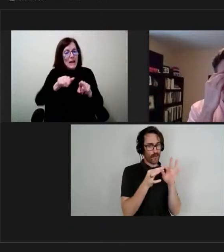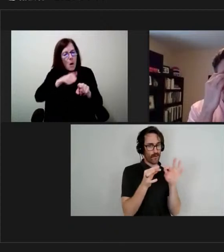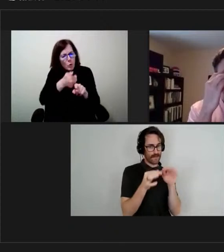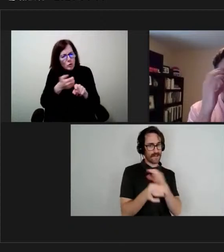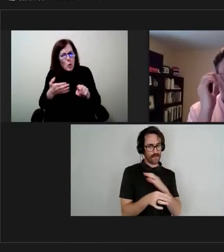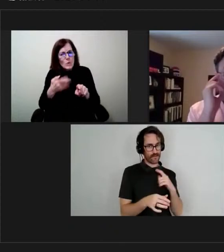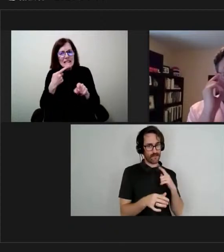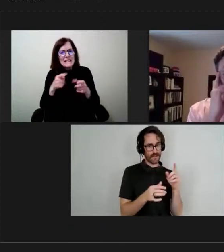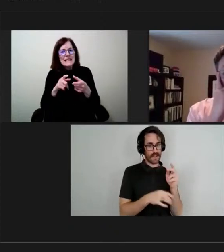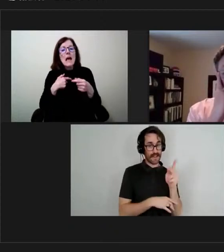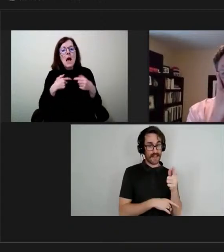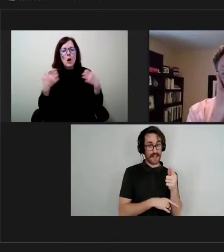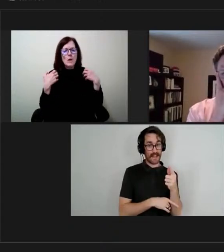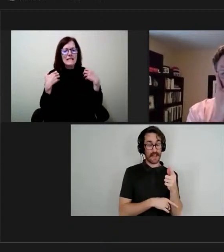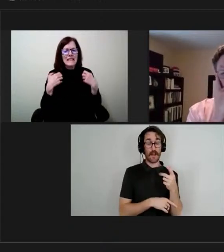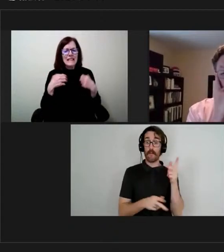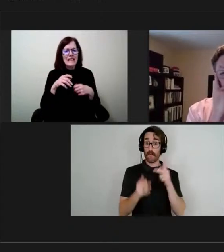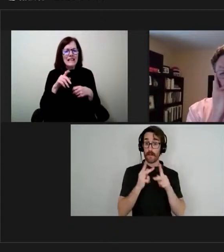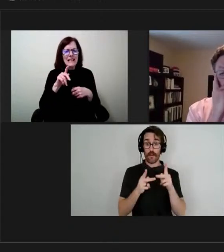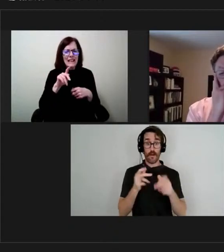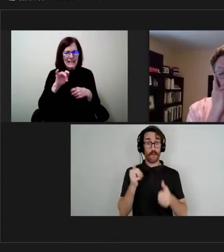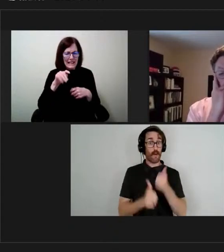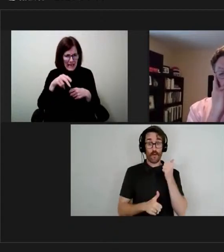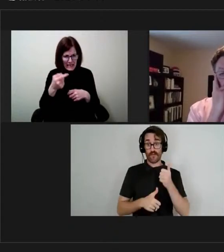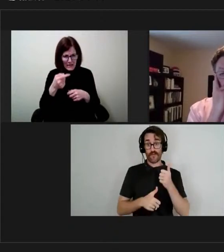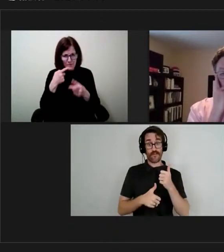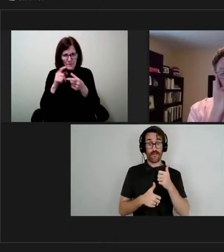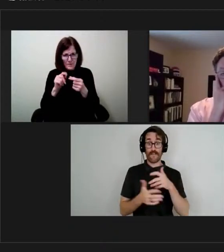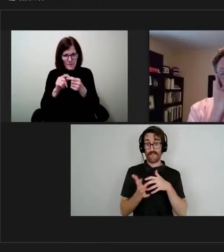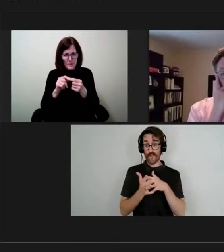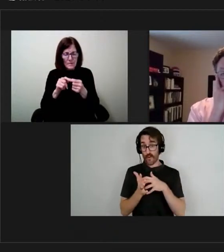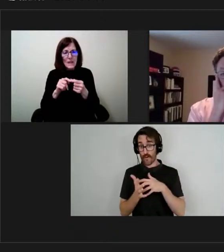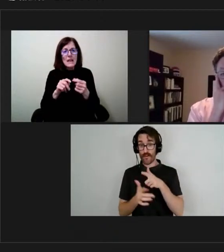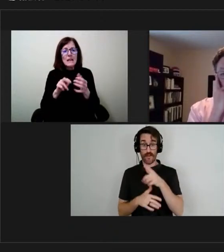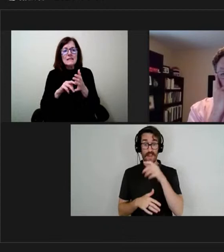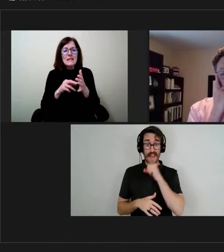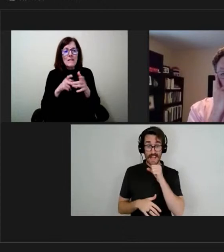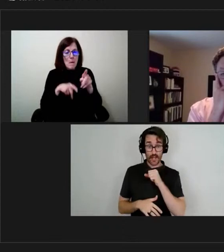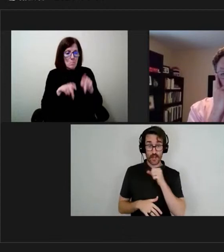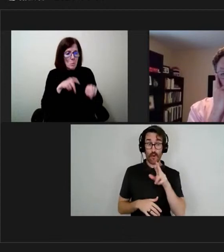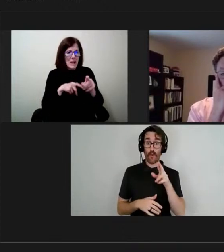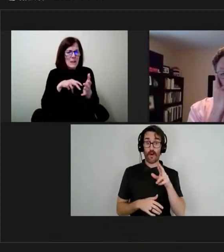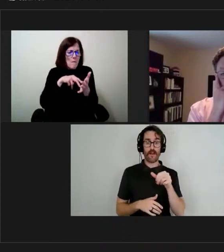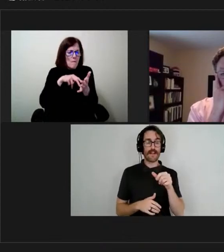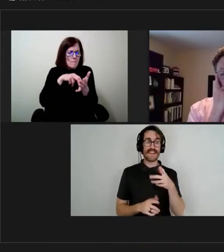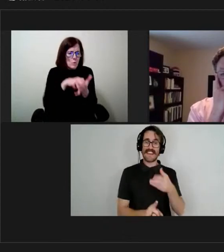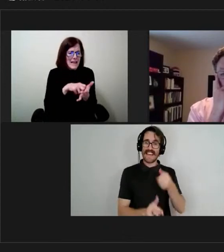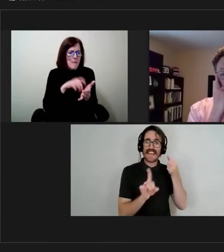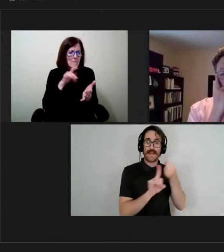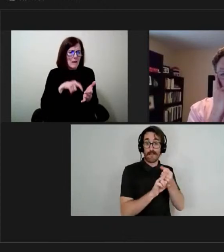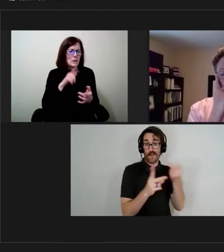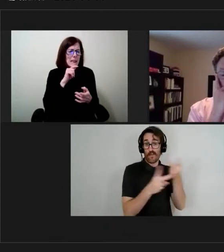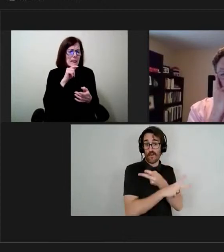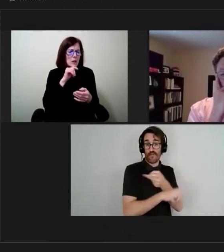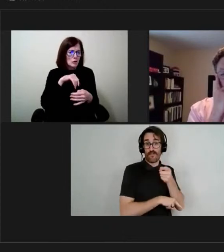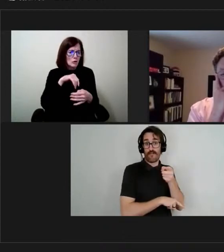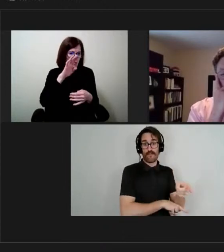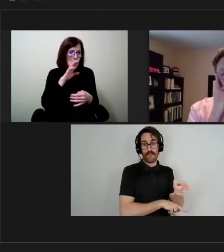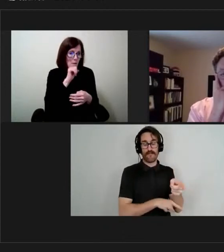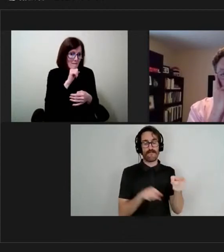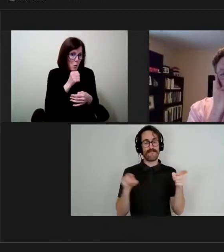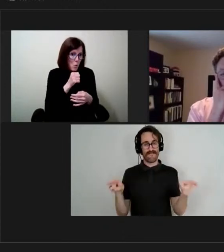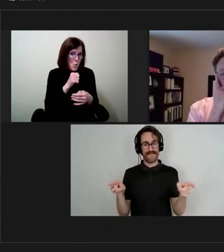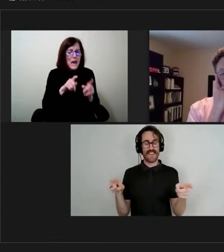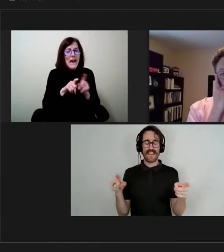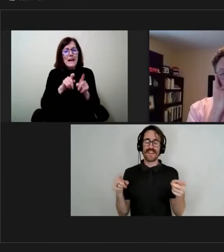the most vulnerable, so age, and those that are most disproportionately impacted. And so that's why the whole